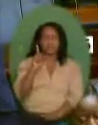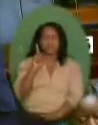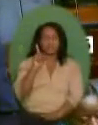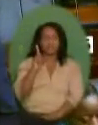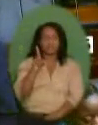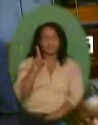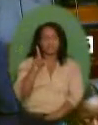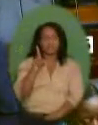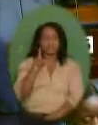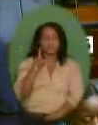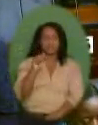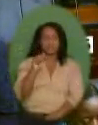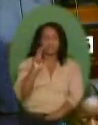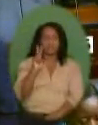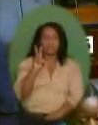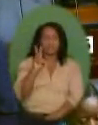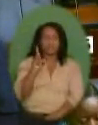prime real estate.